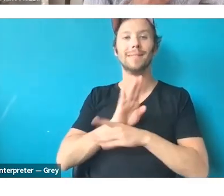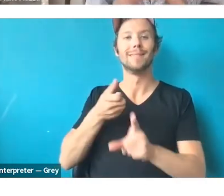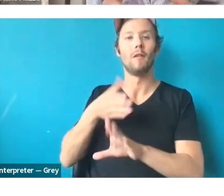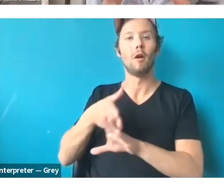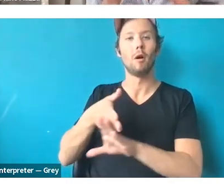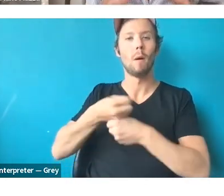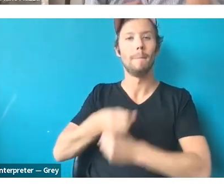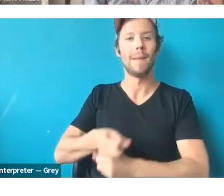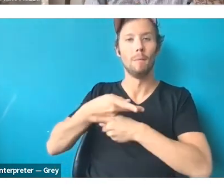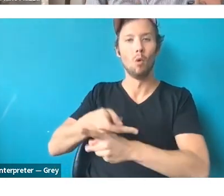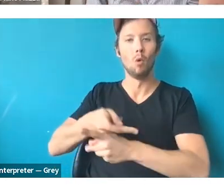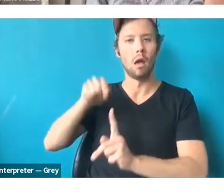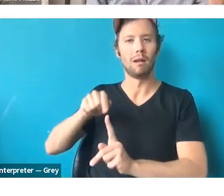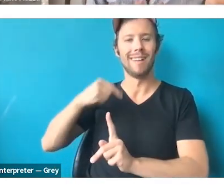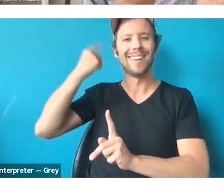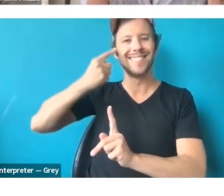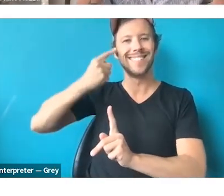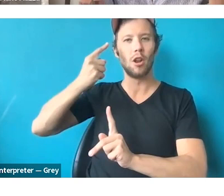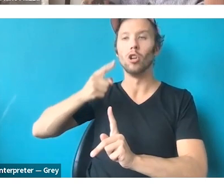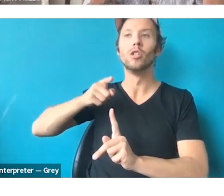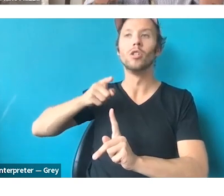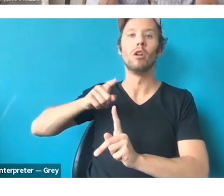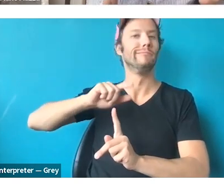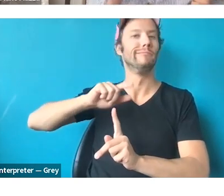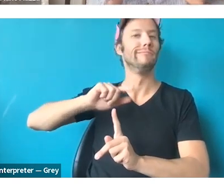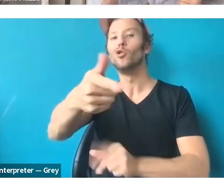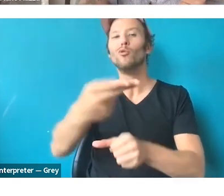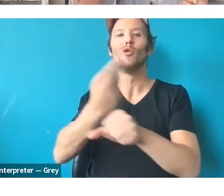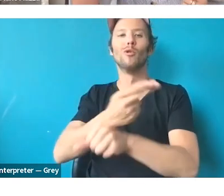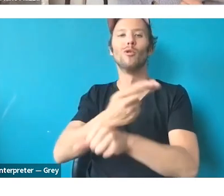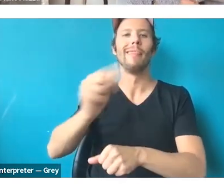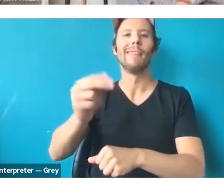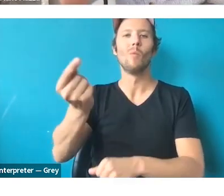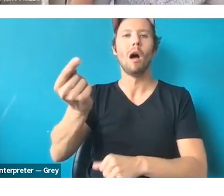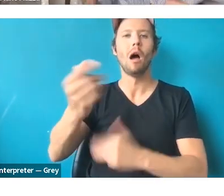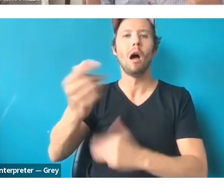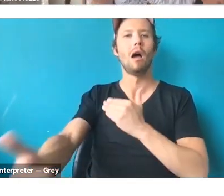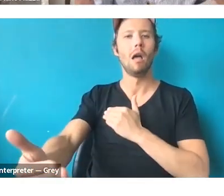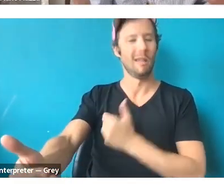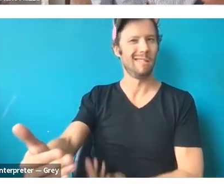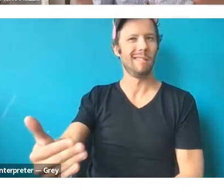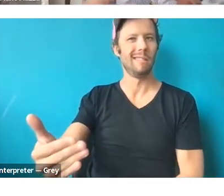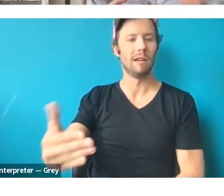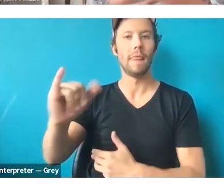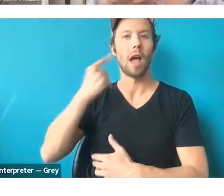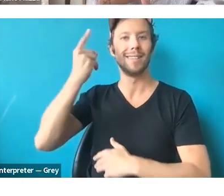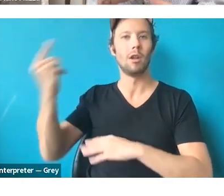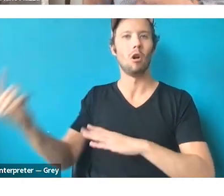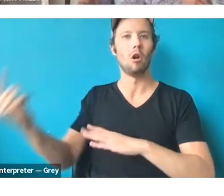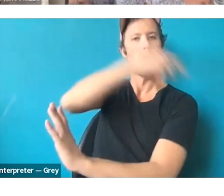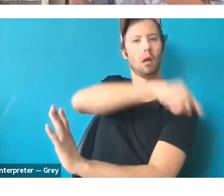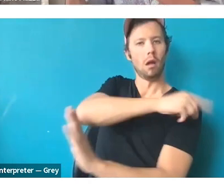You can also build a service into your business. So maybe you're a budding natural dyer. Do you need to be making product, or